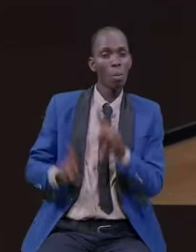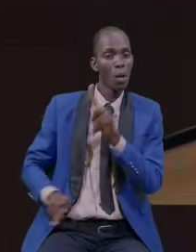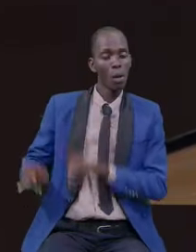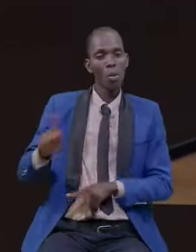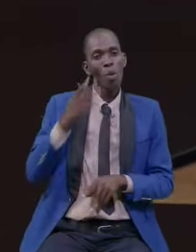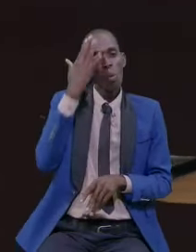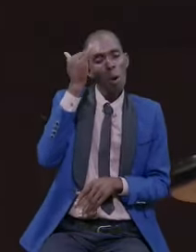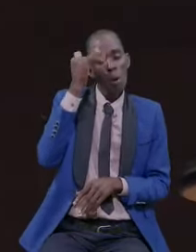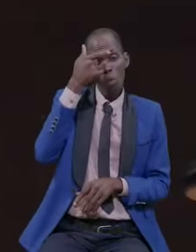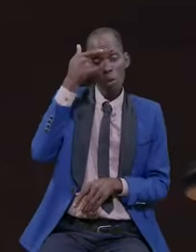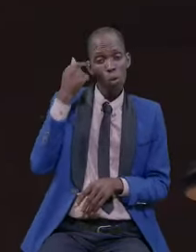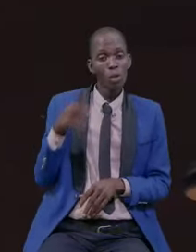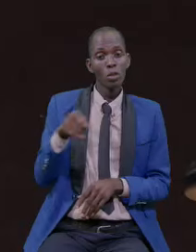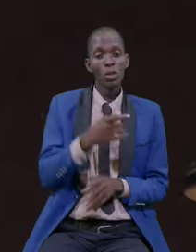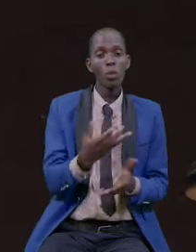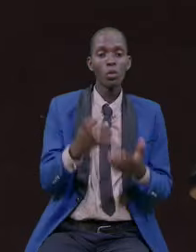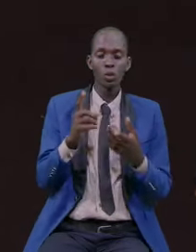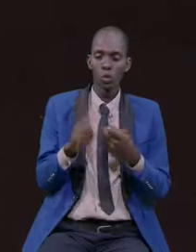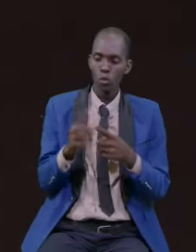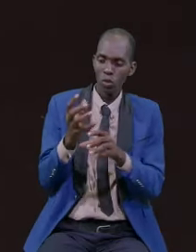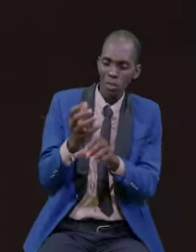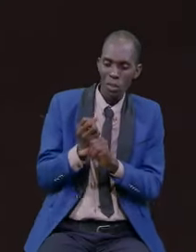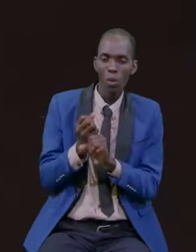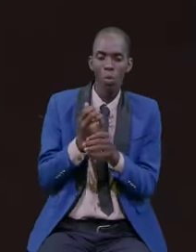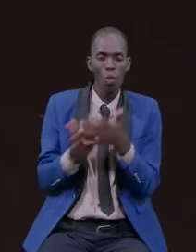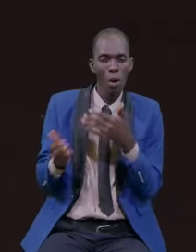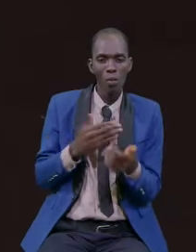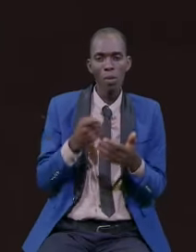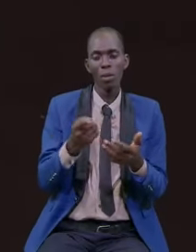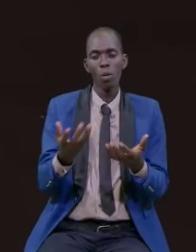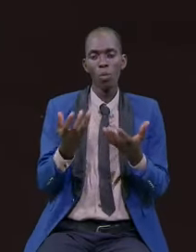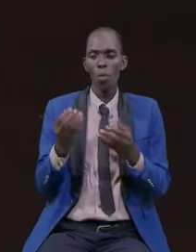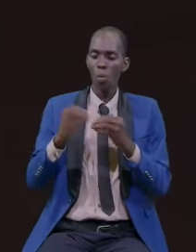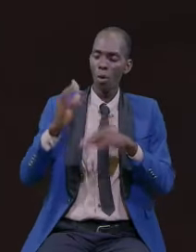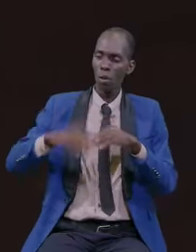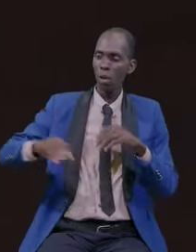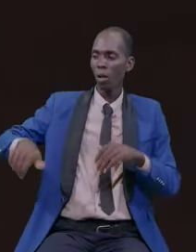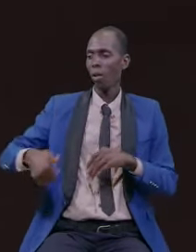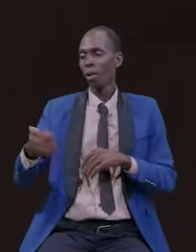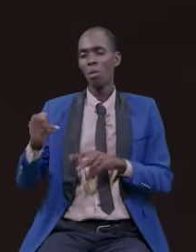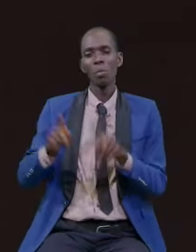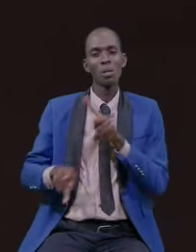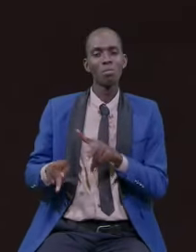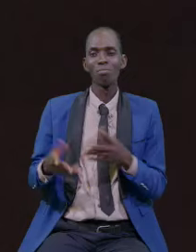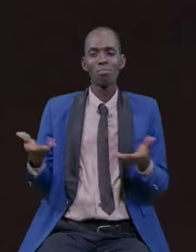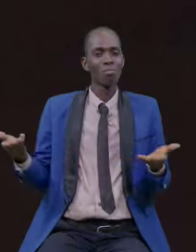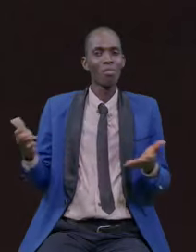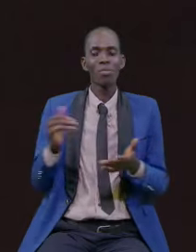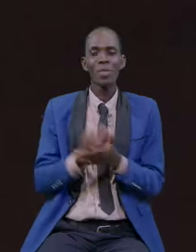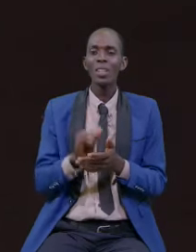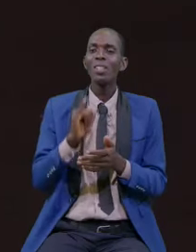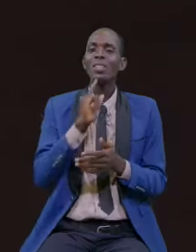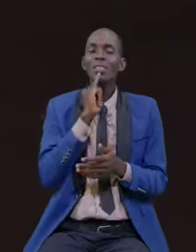have what they want above and beyond the other people. That's a line of